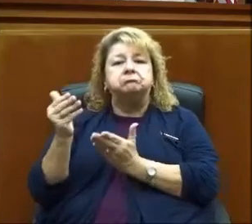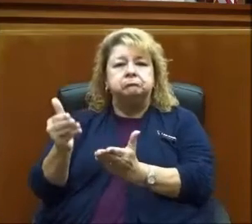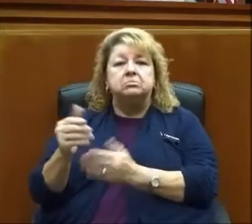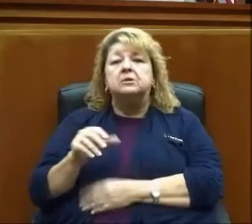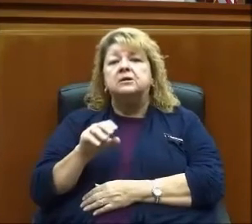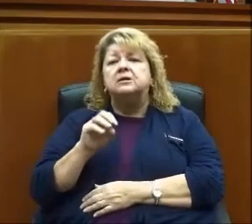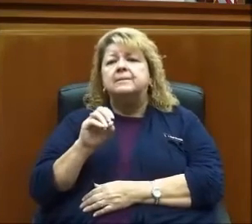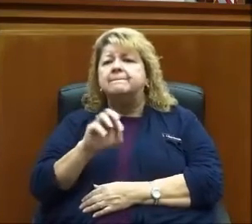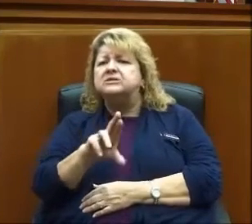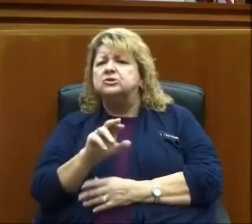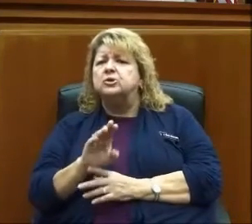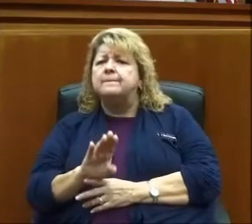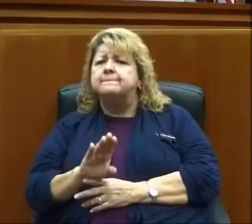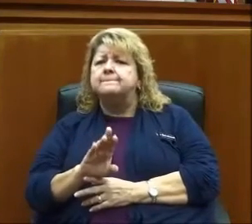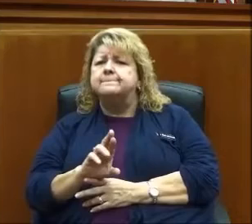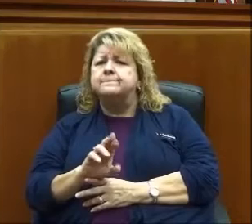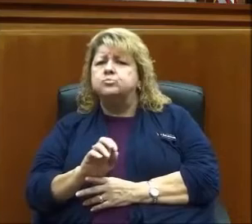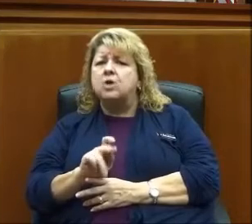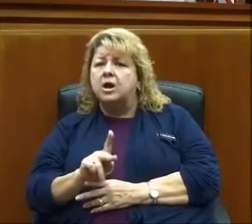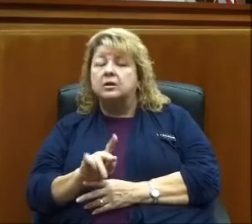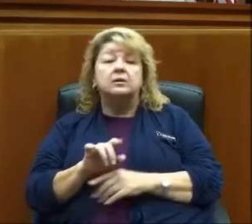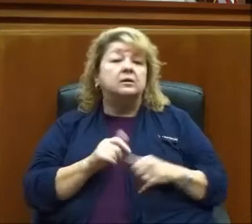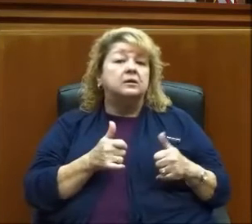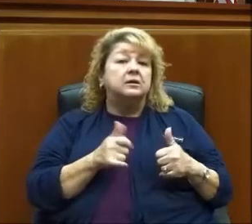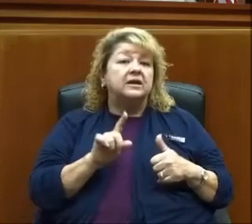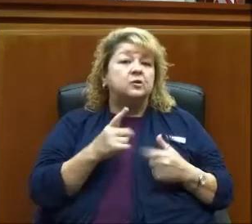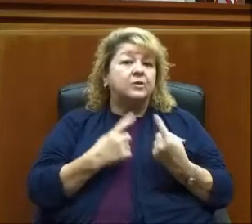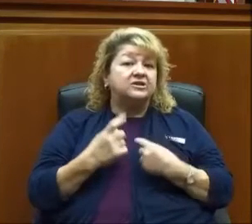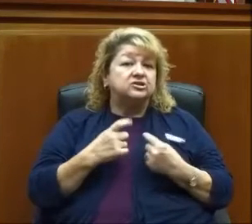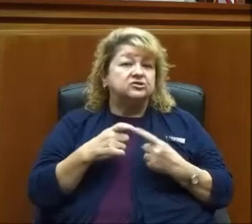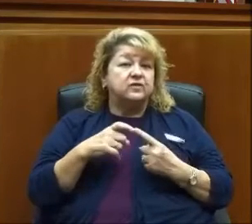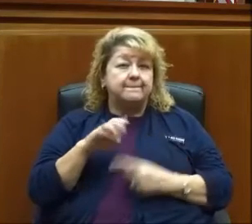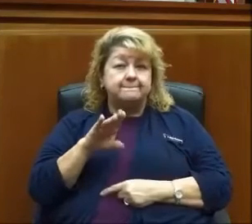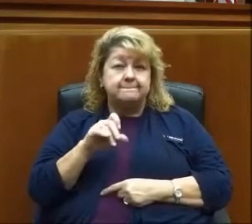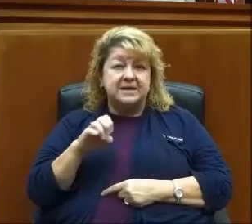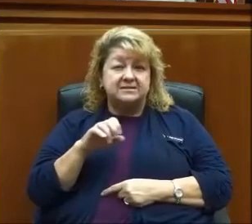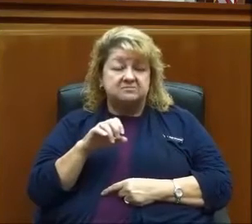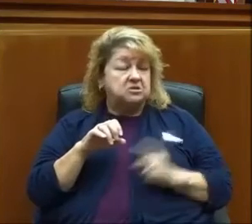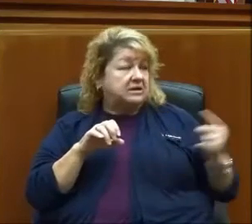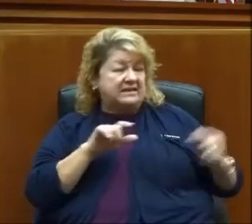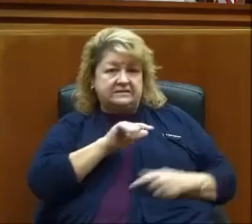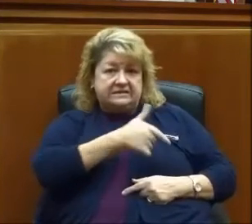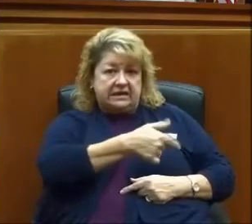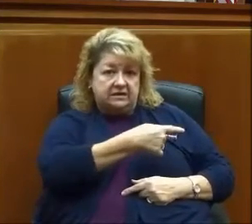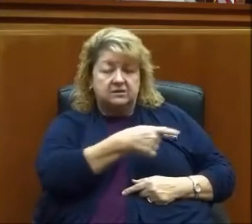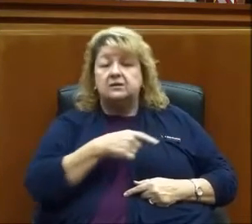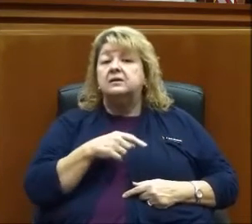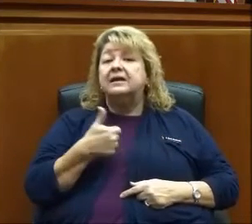Rock? Do we have any questions from Bessie members? Questions or comments?